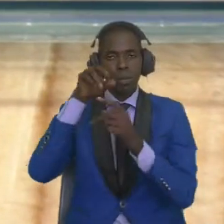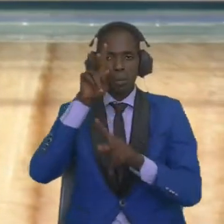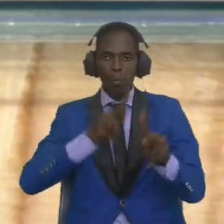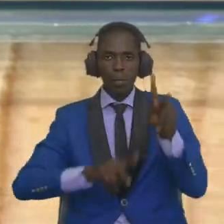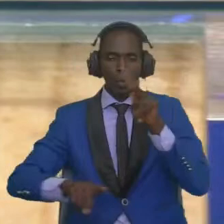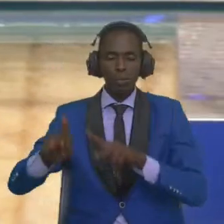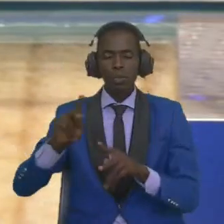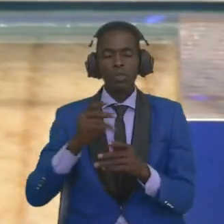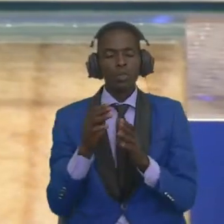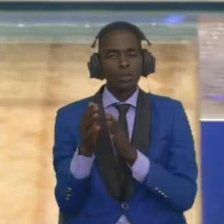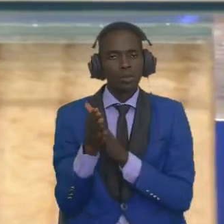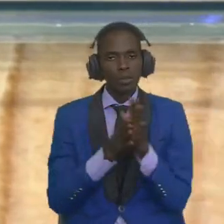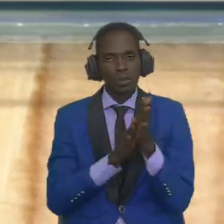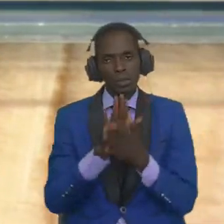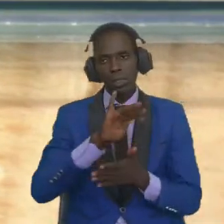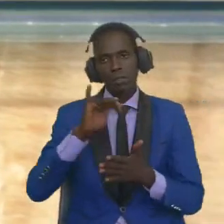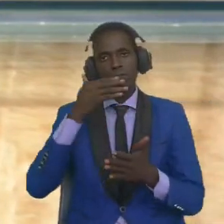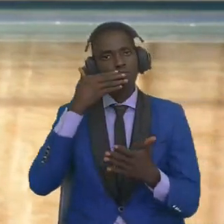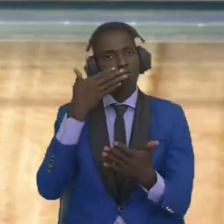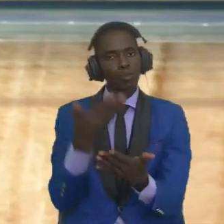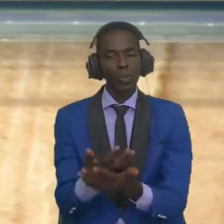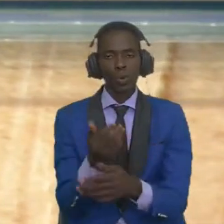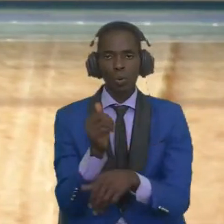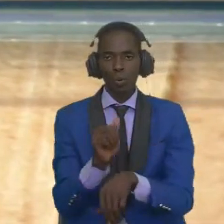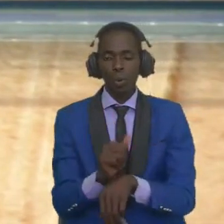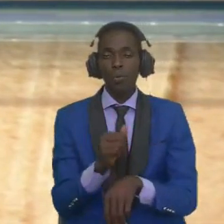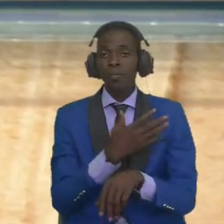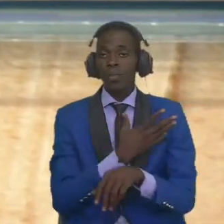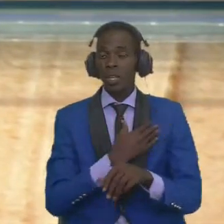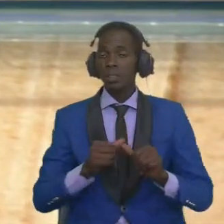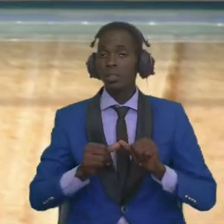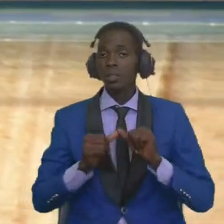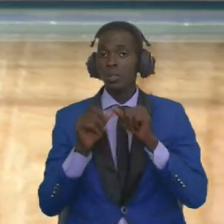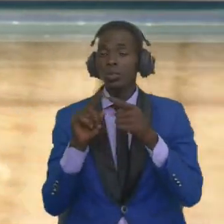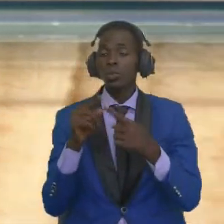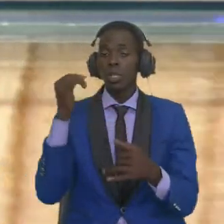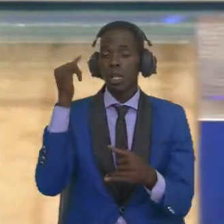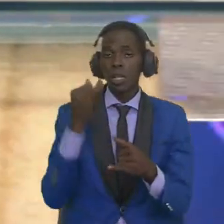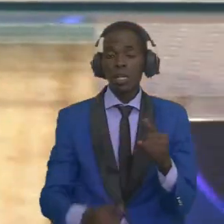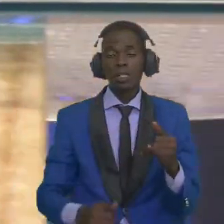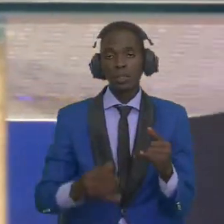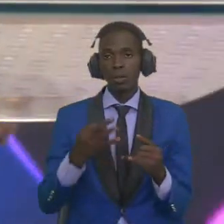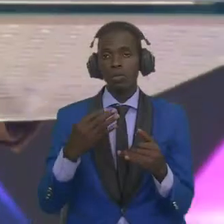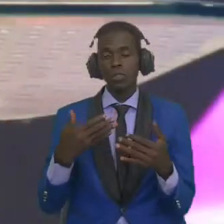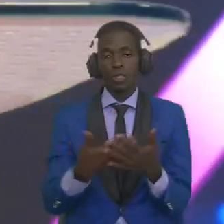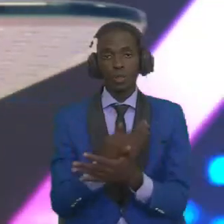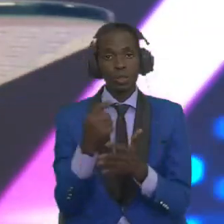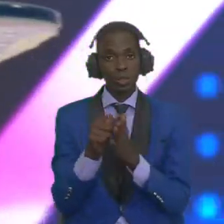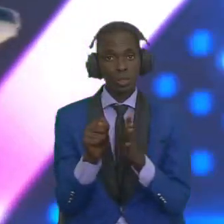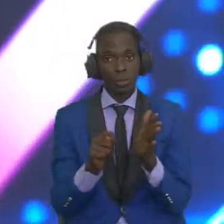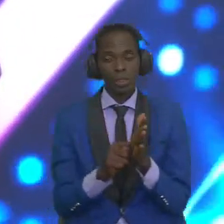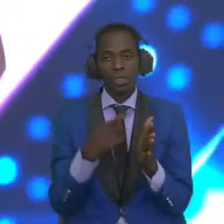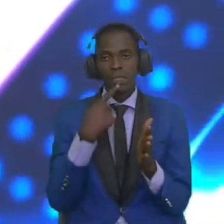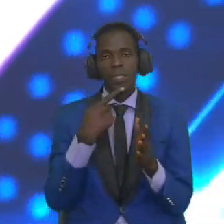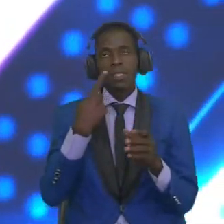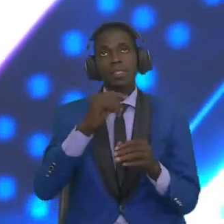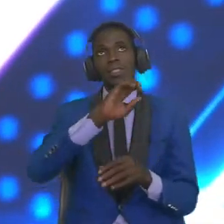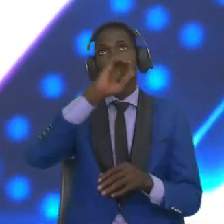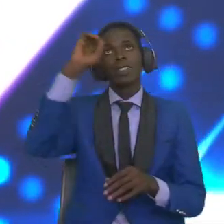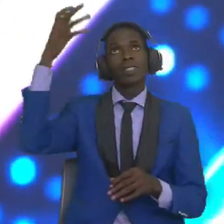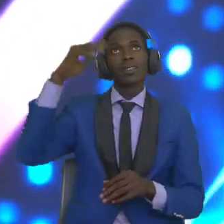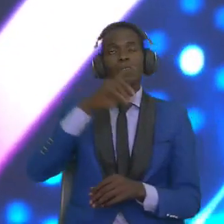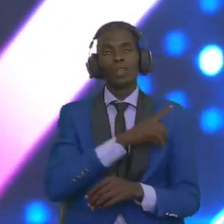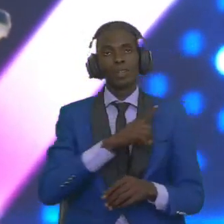good works. And then it goes on to the end of the New Testament. The grace of our Lord Jesus Christ be with you